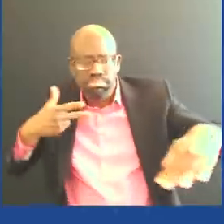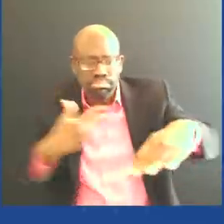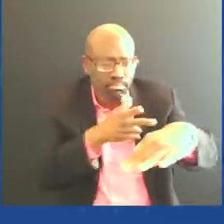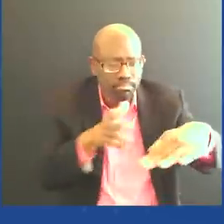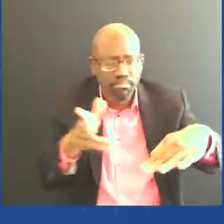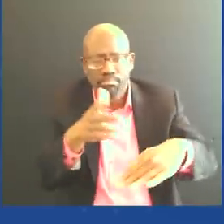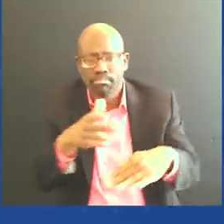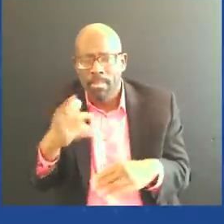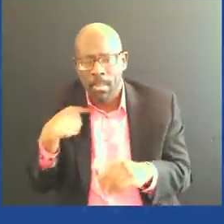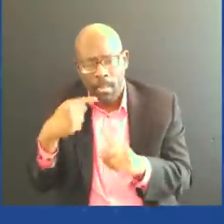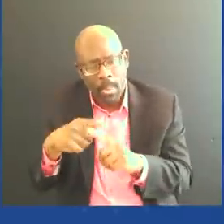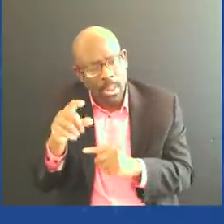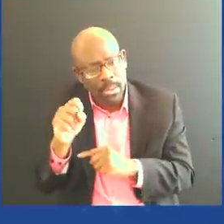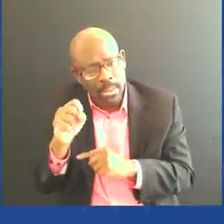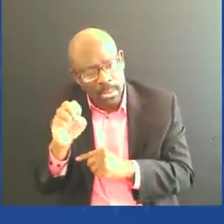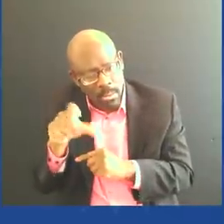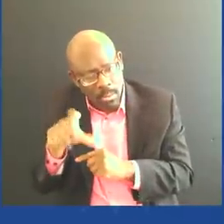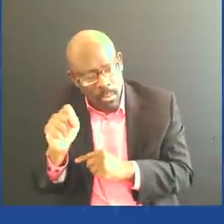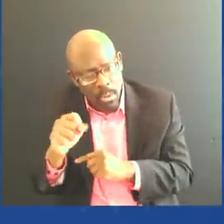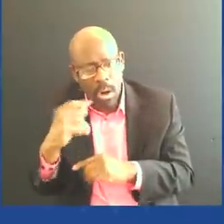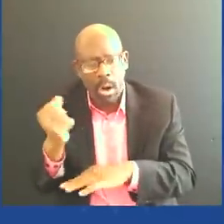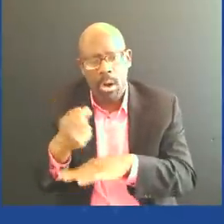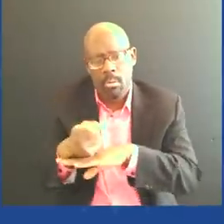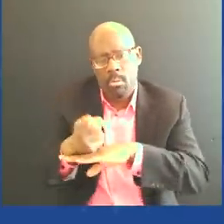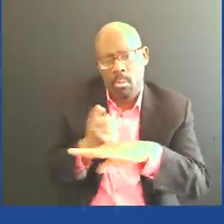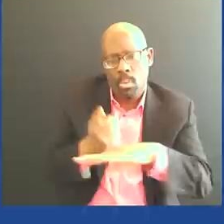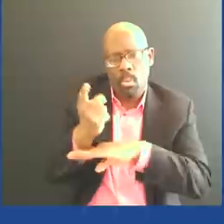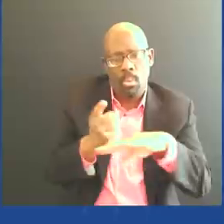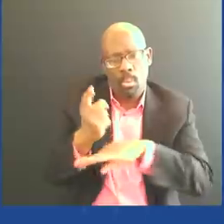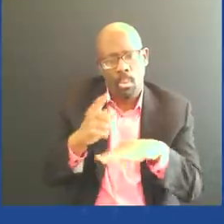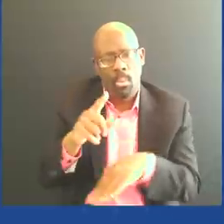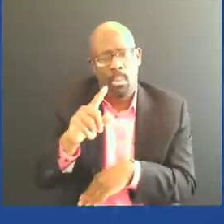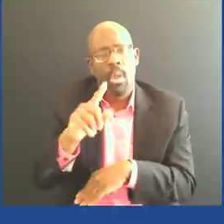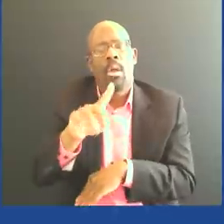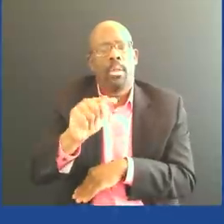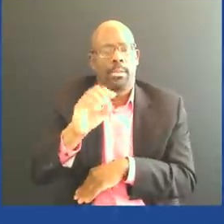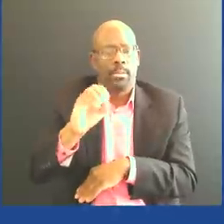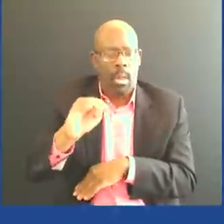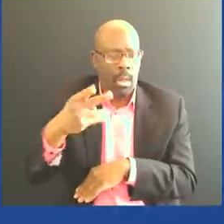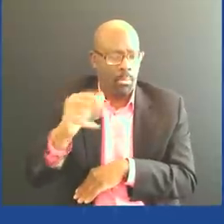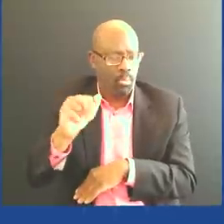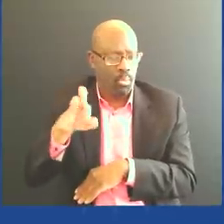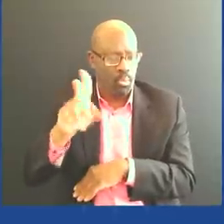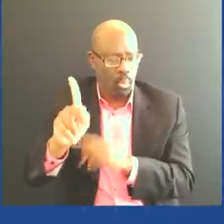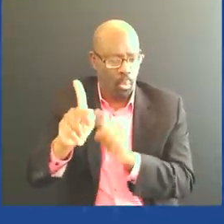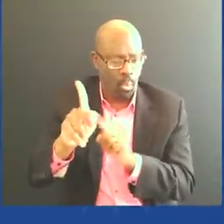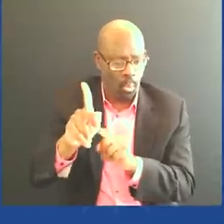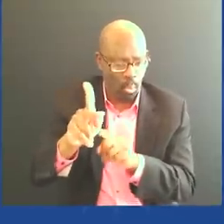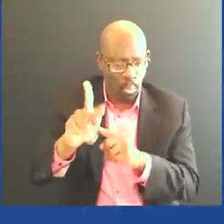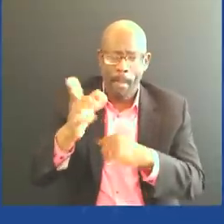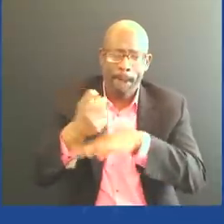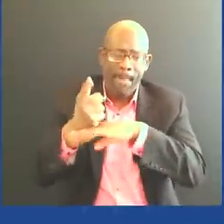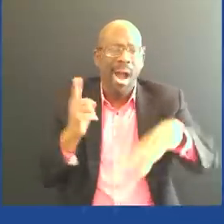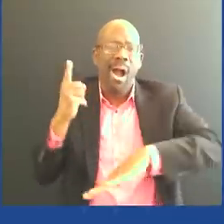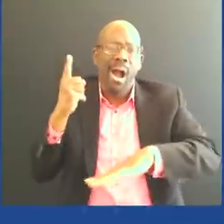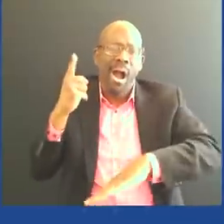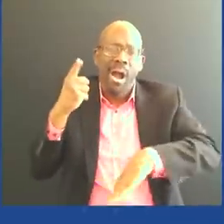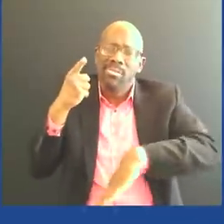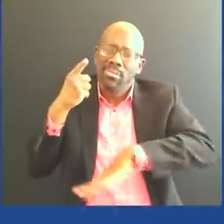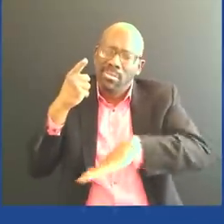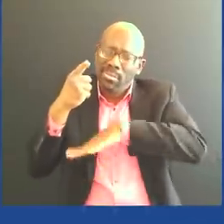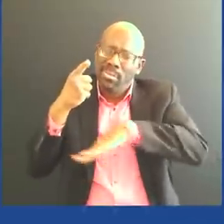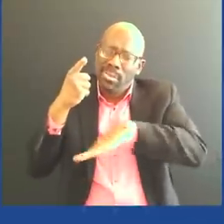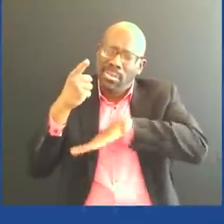missiles, which can strike targets 1,000 miles away with pinpoint accuracy. This is one hell of a